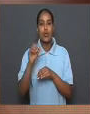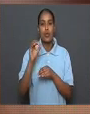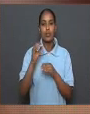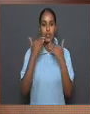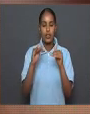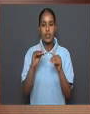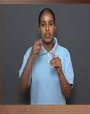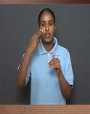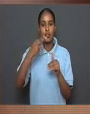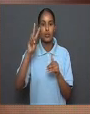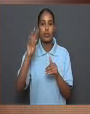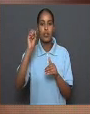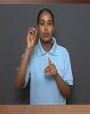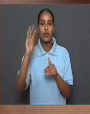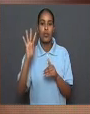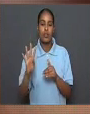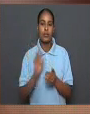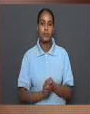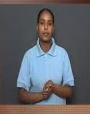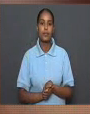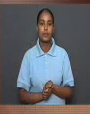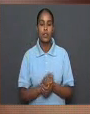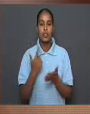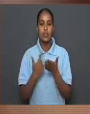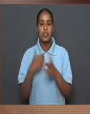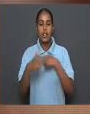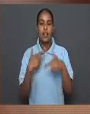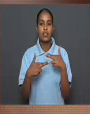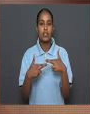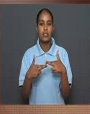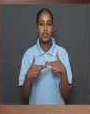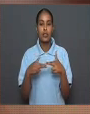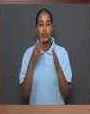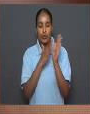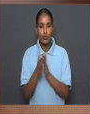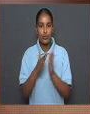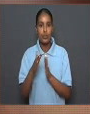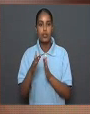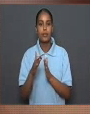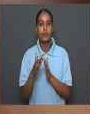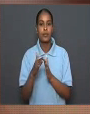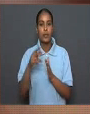concentrated sulfuric acid. This reaction produces